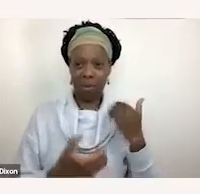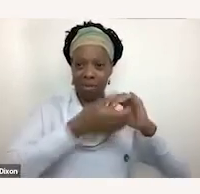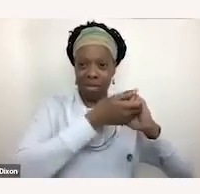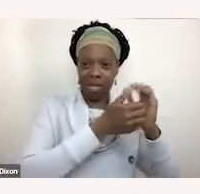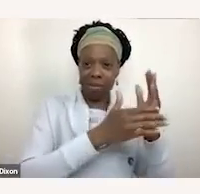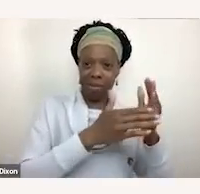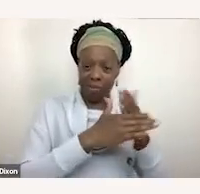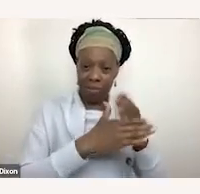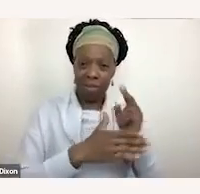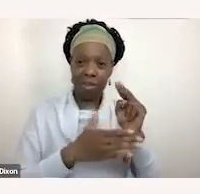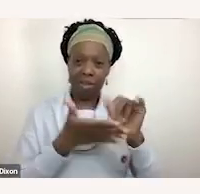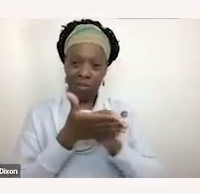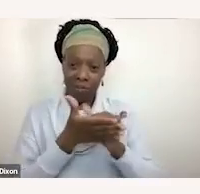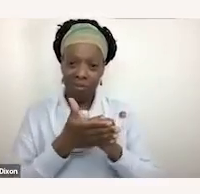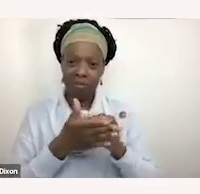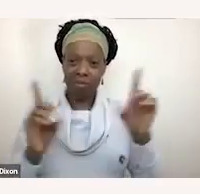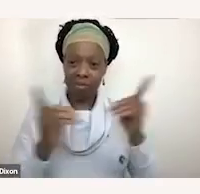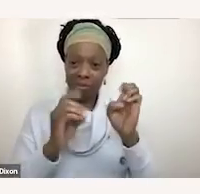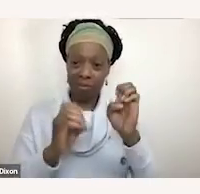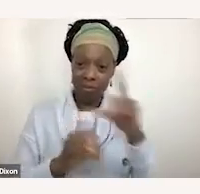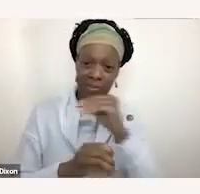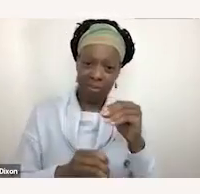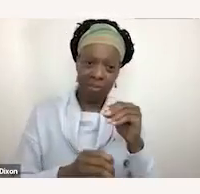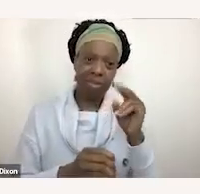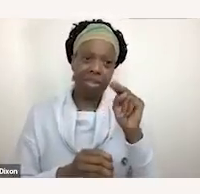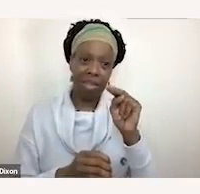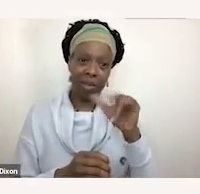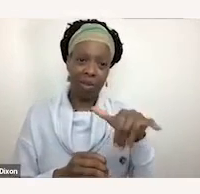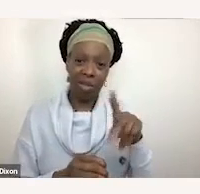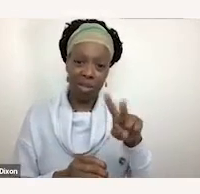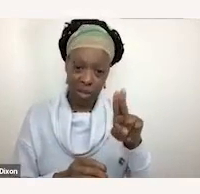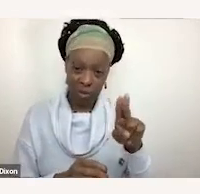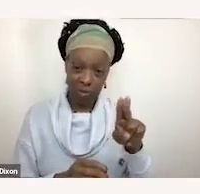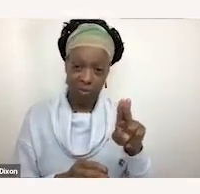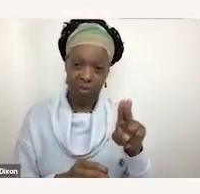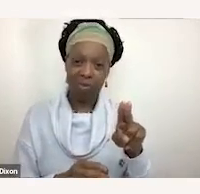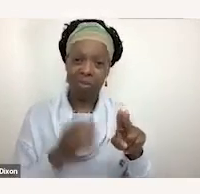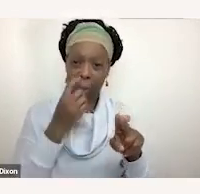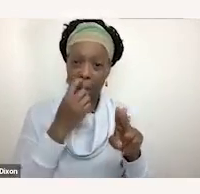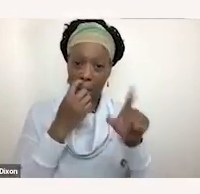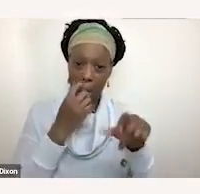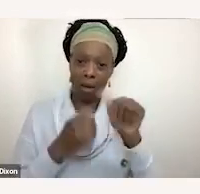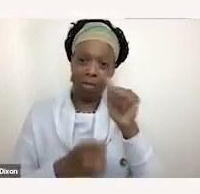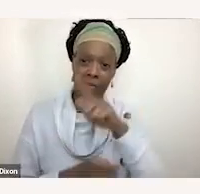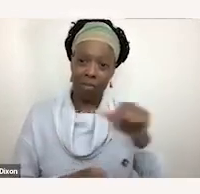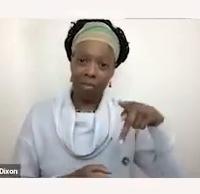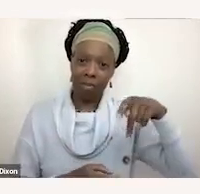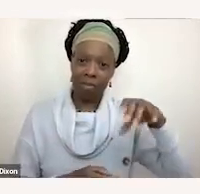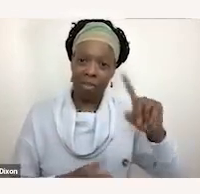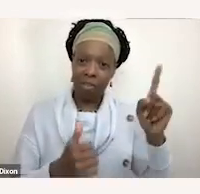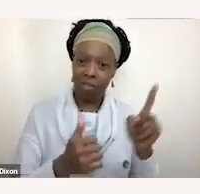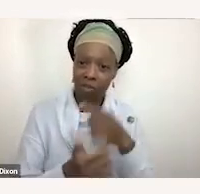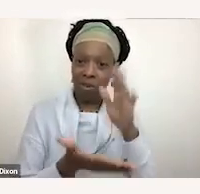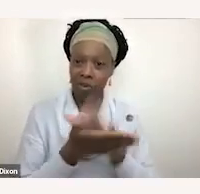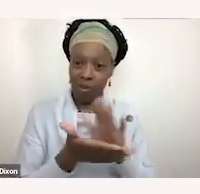City Department of Education as well as NYU Langone. And Ali Pond was one of the first schools who were